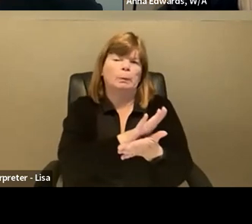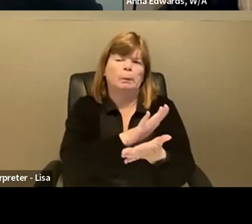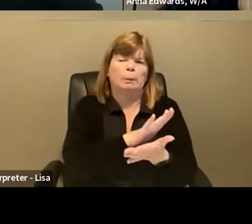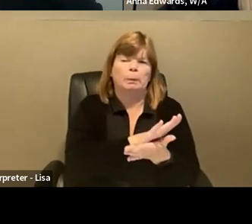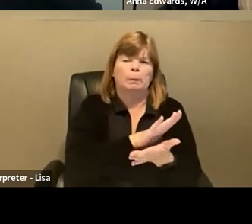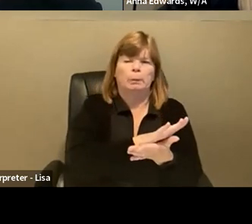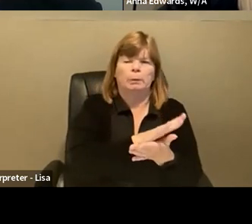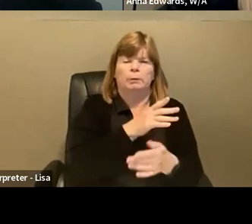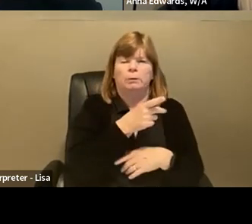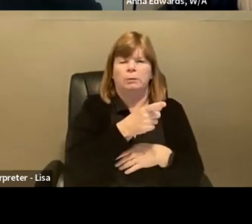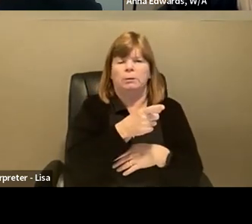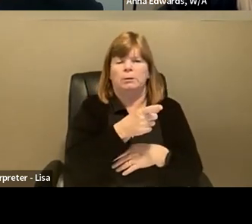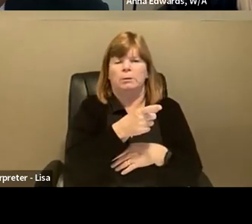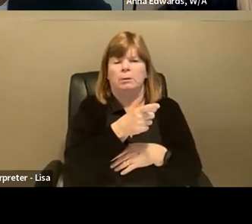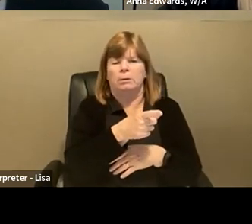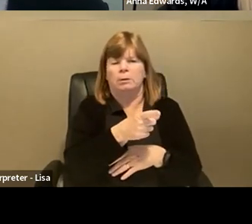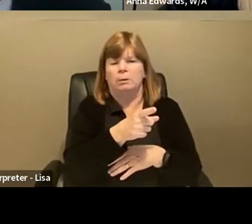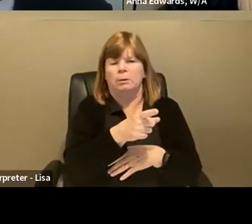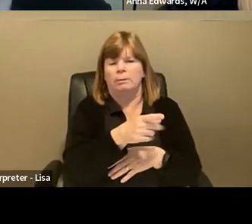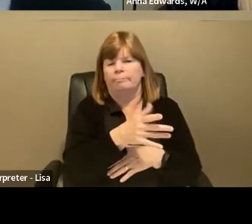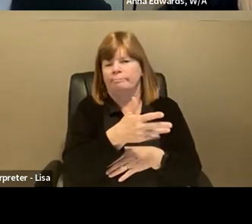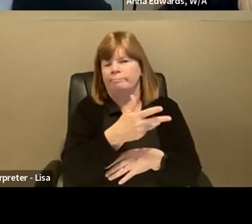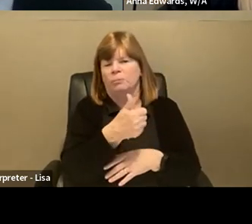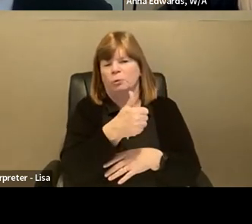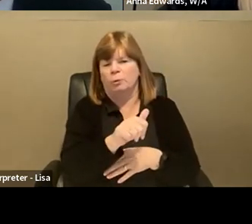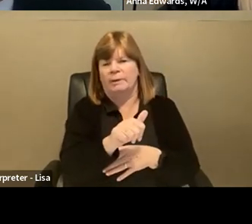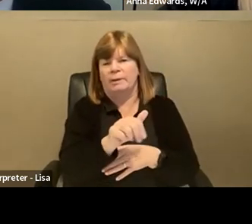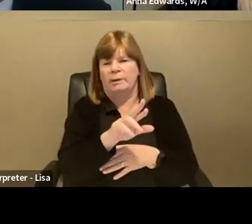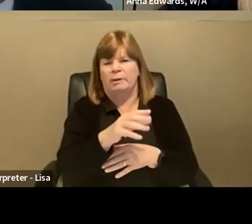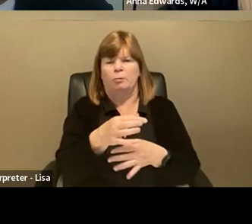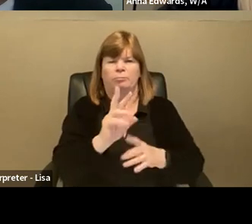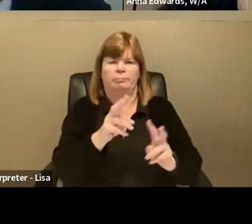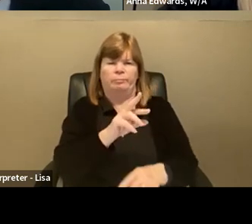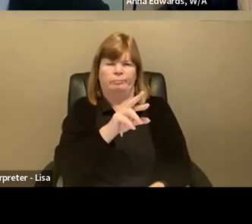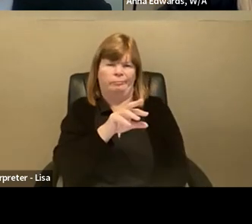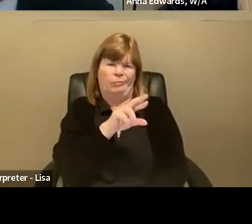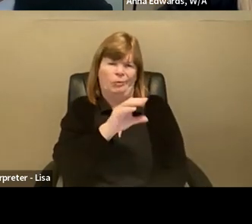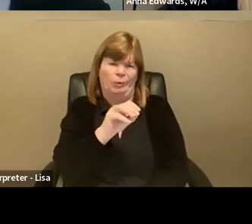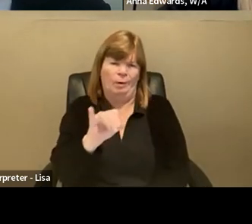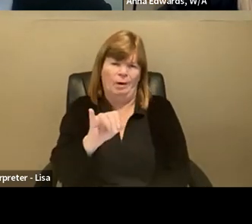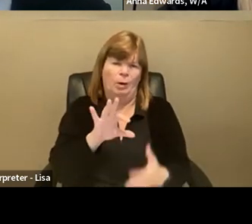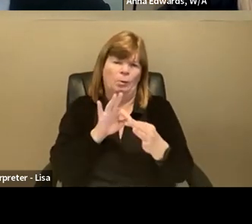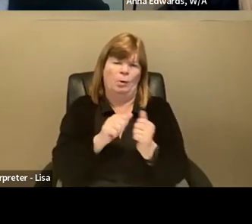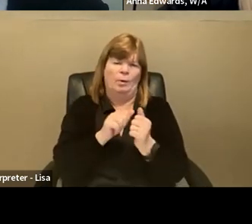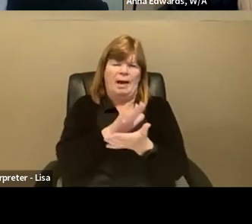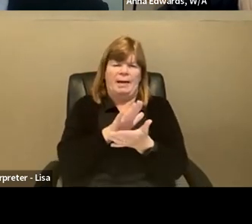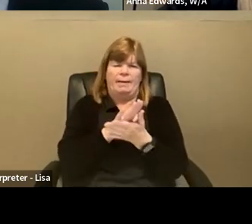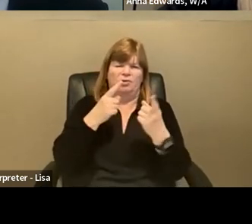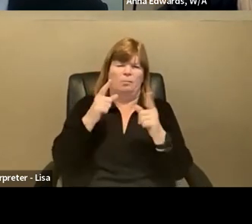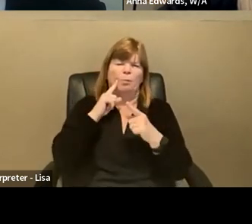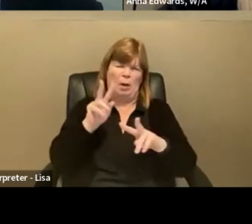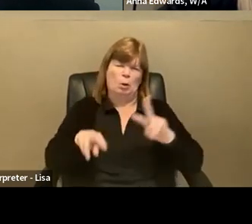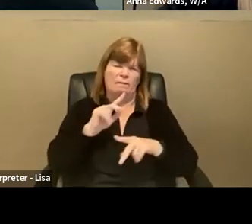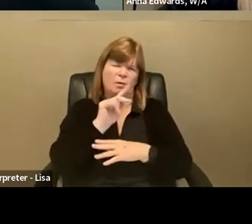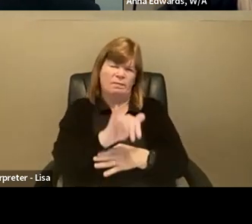For example, is there any outcome? Is there any, return on investment in terms of academic achievement? So we look for those things as we